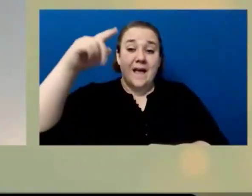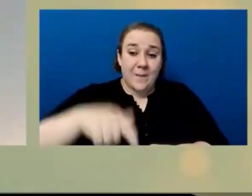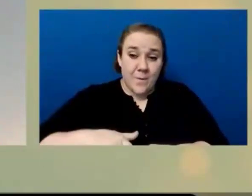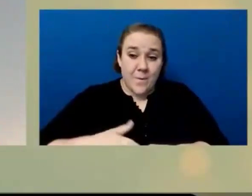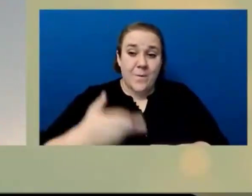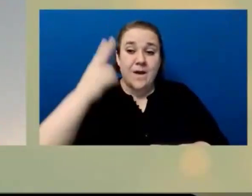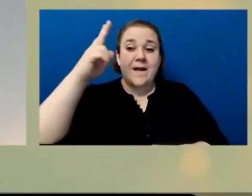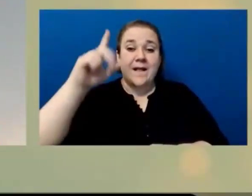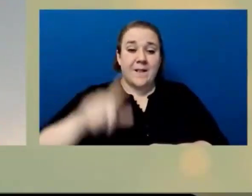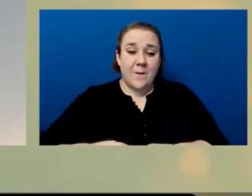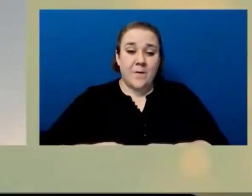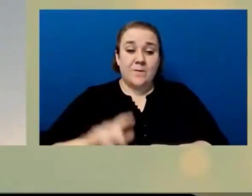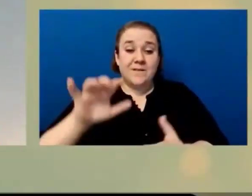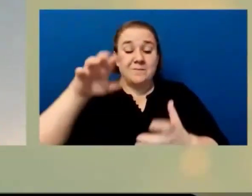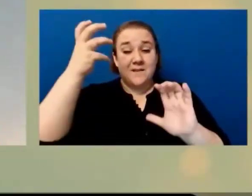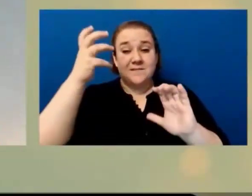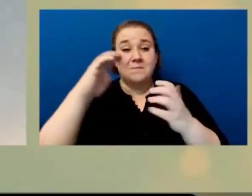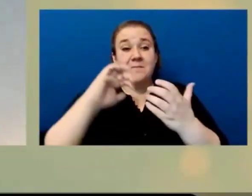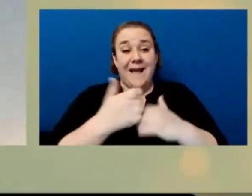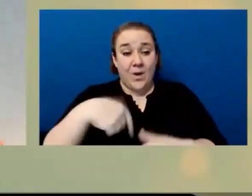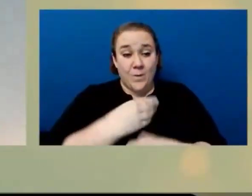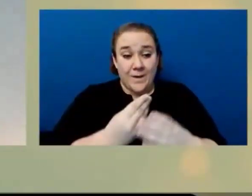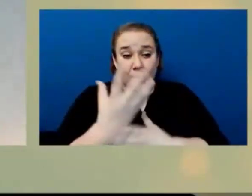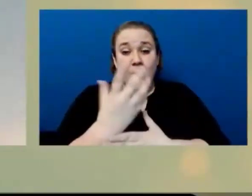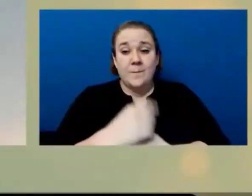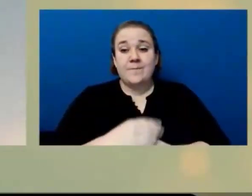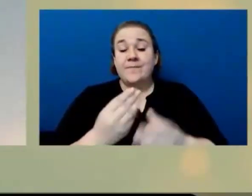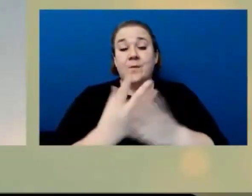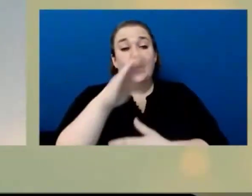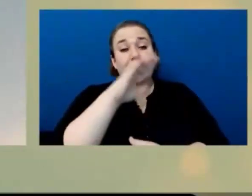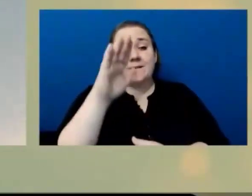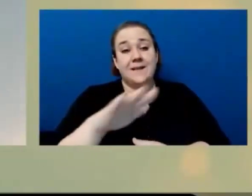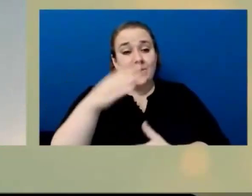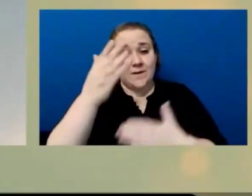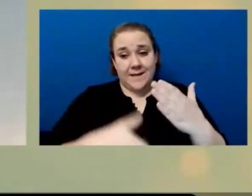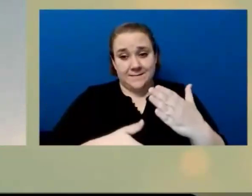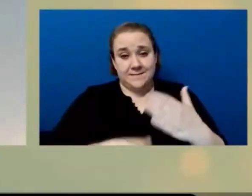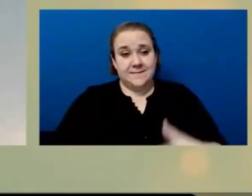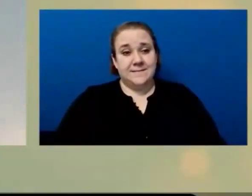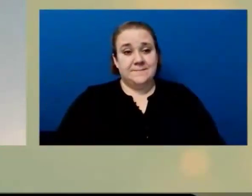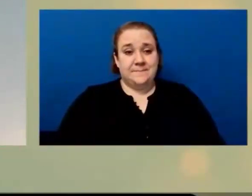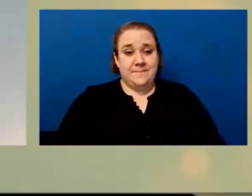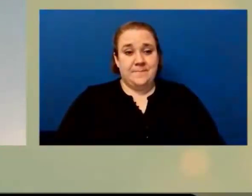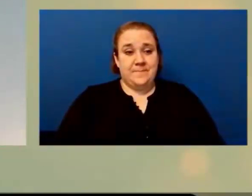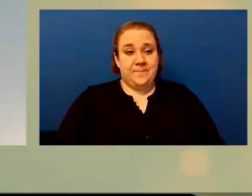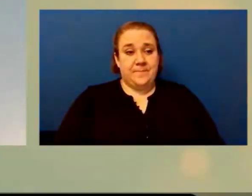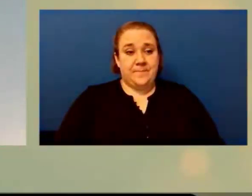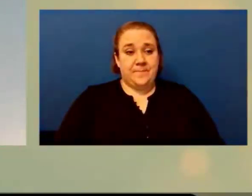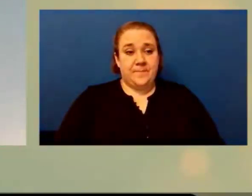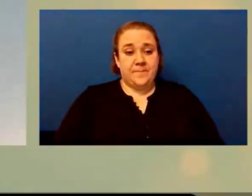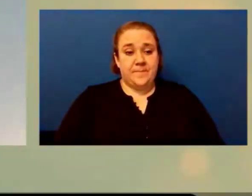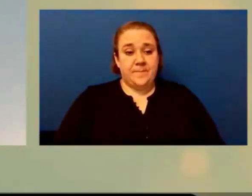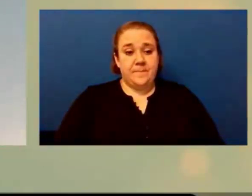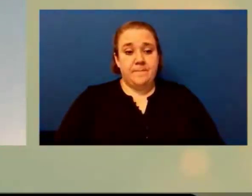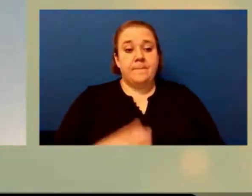with just that likeness, just that purity, just that choice, perfection or damnation. And are you